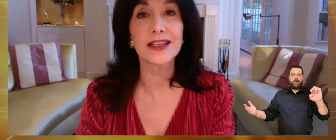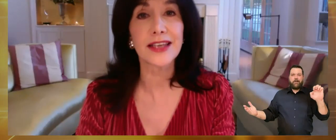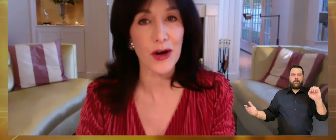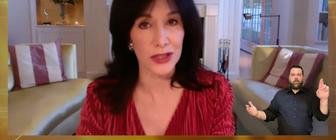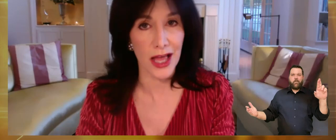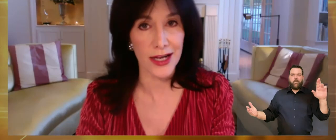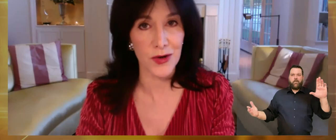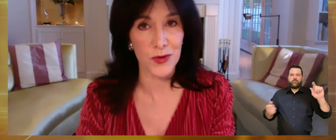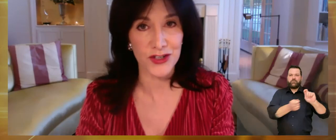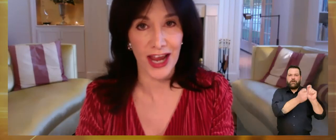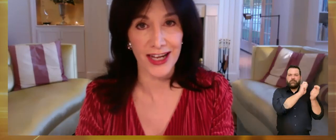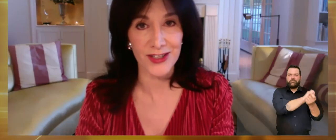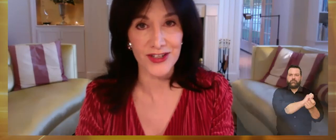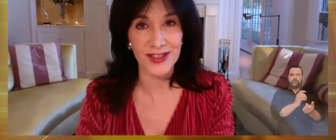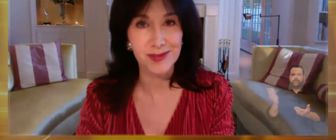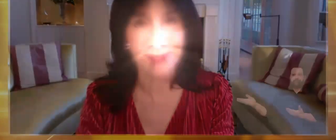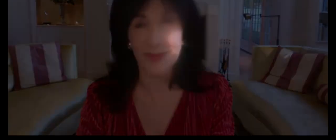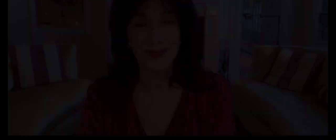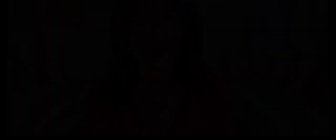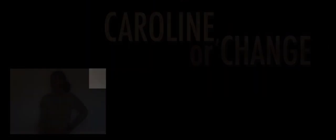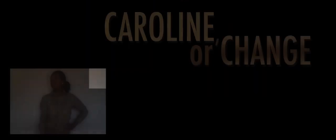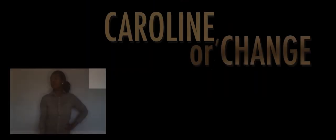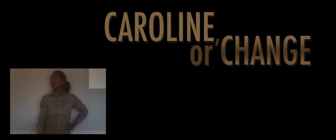Productions' Caroline or Change.